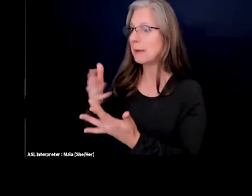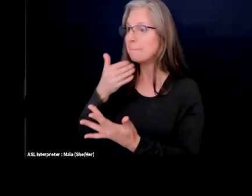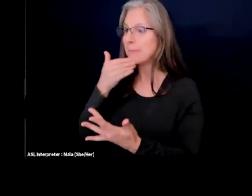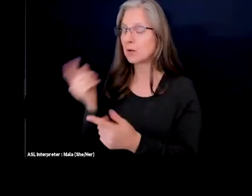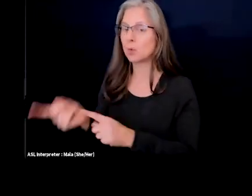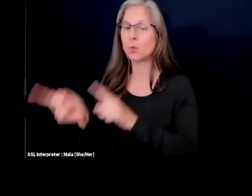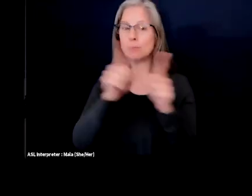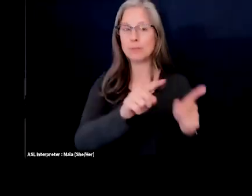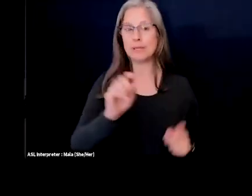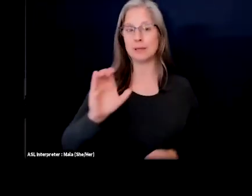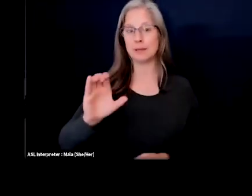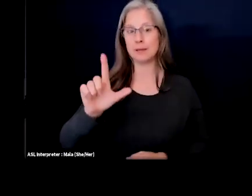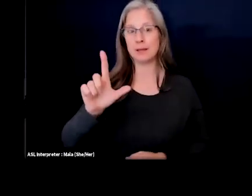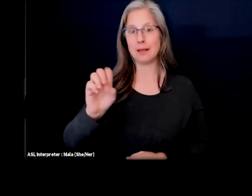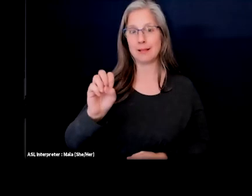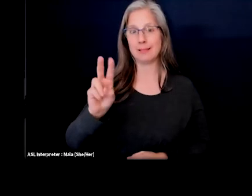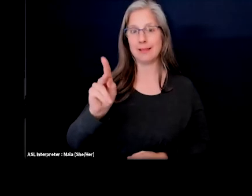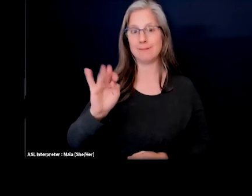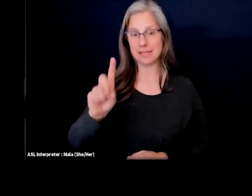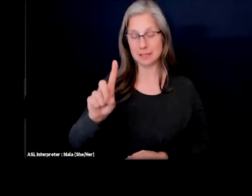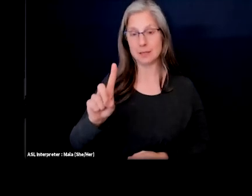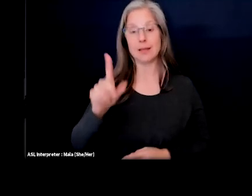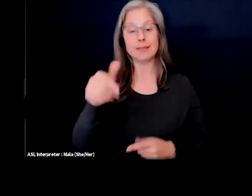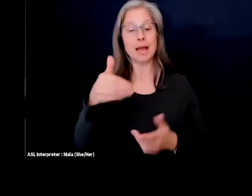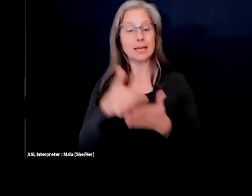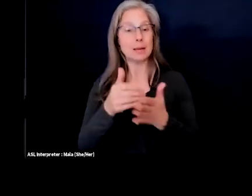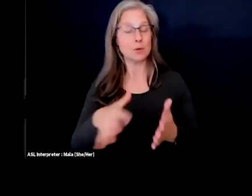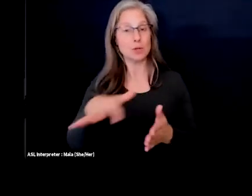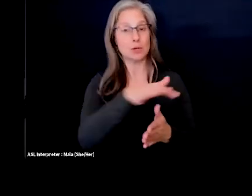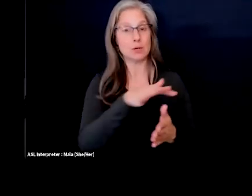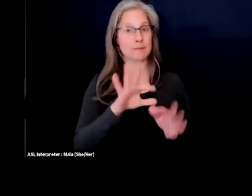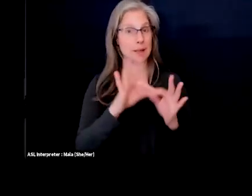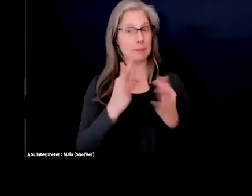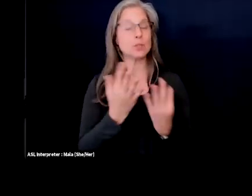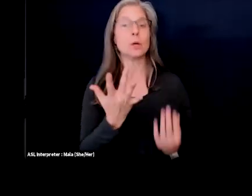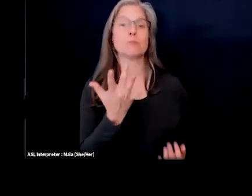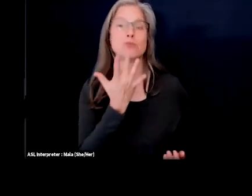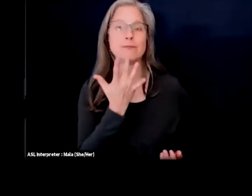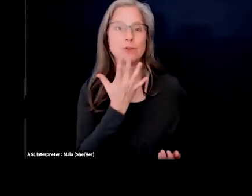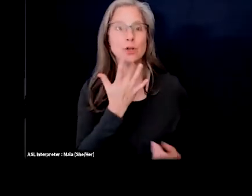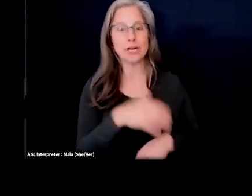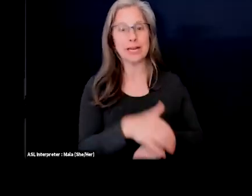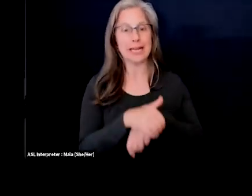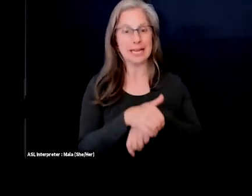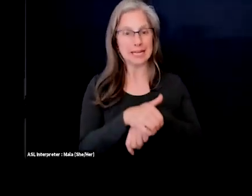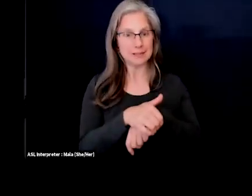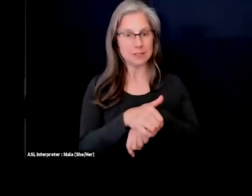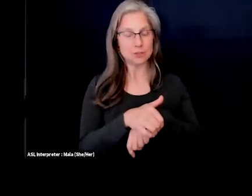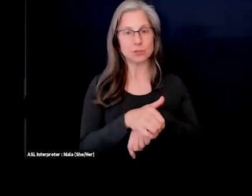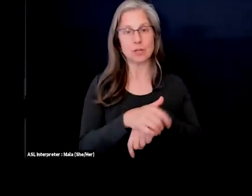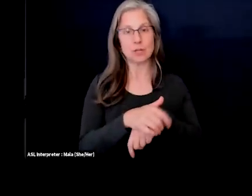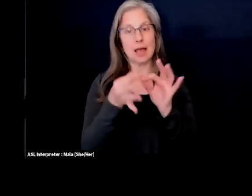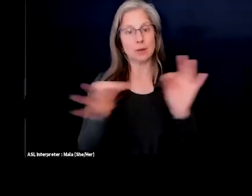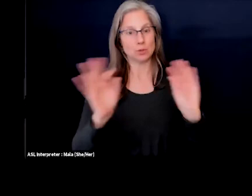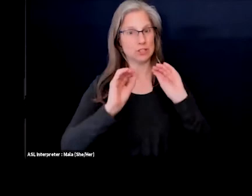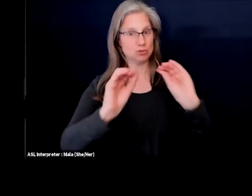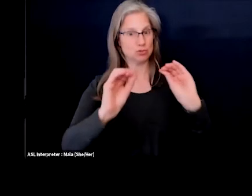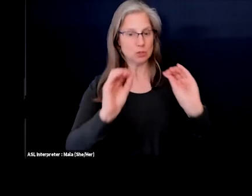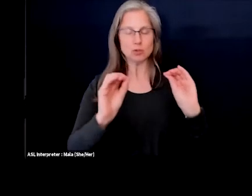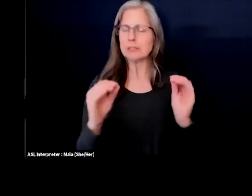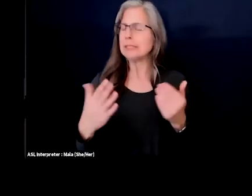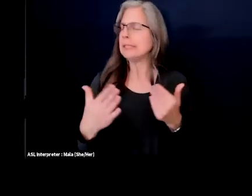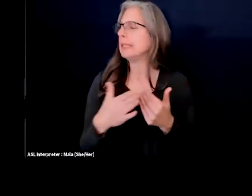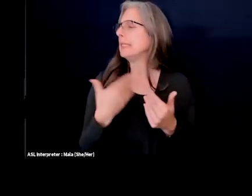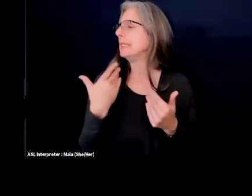Cleveland. Cleveland neighborhood families who would prefer English language instruction could